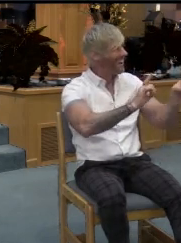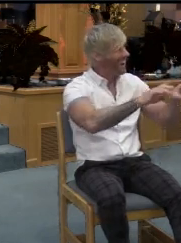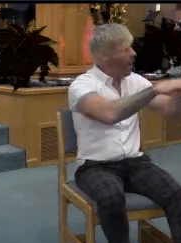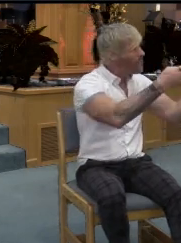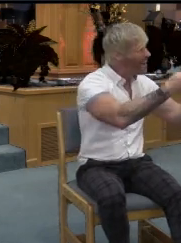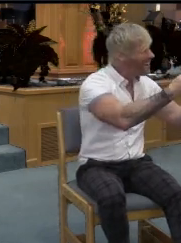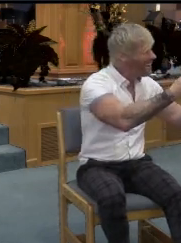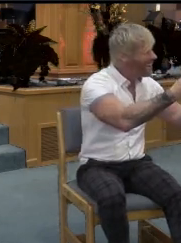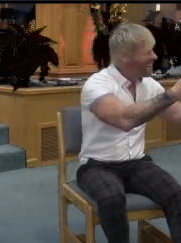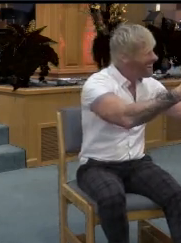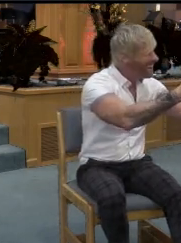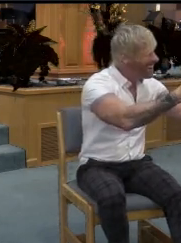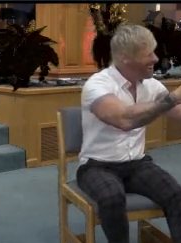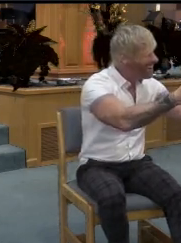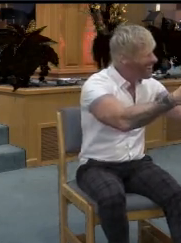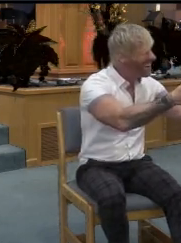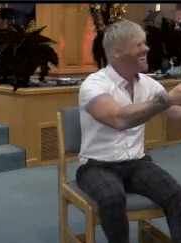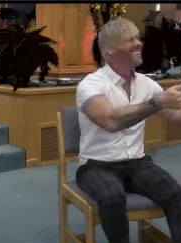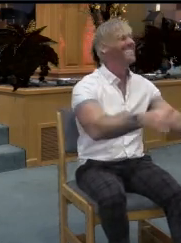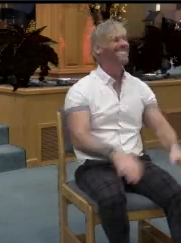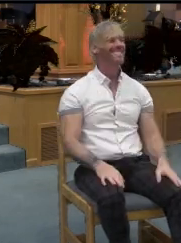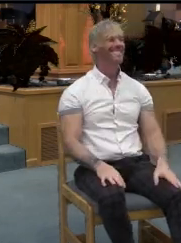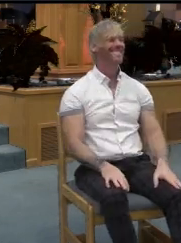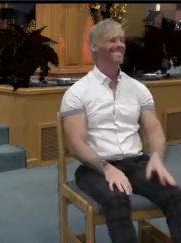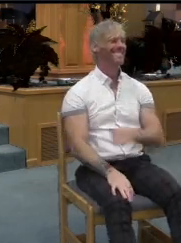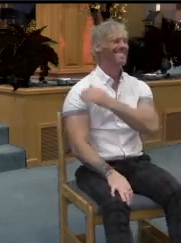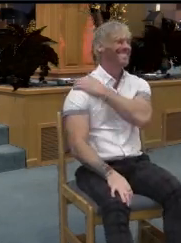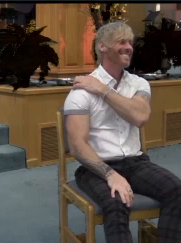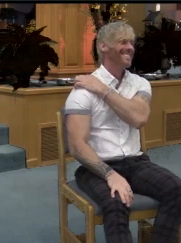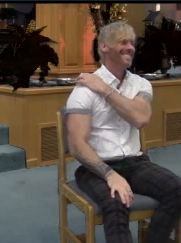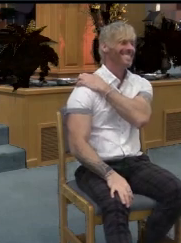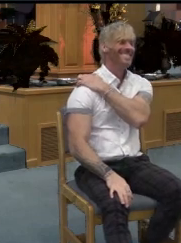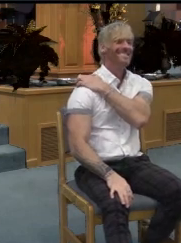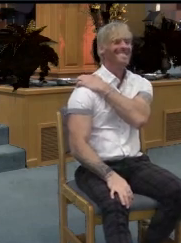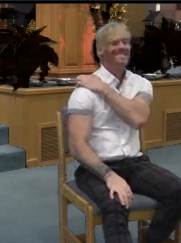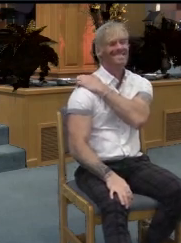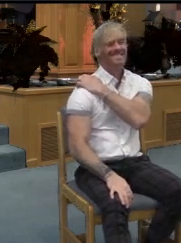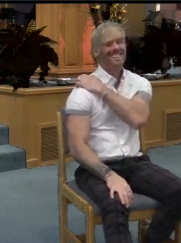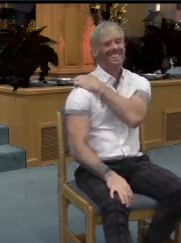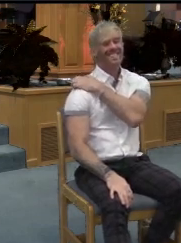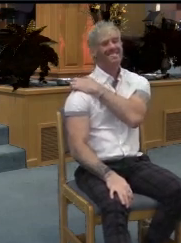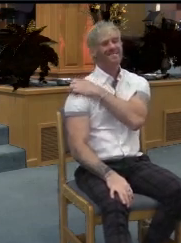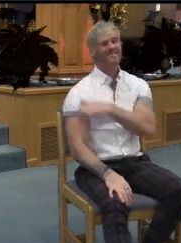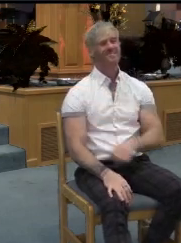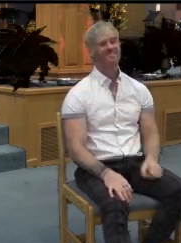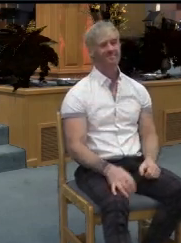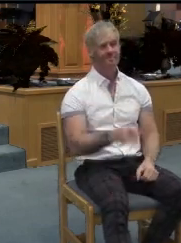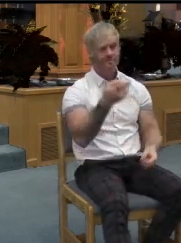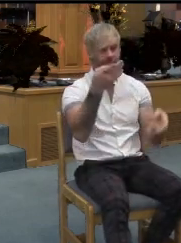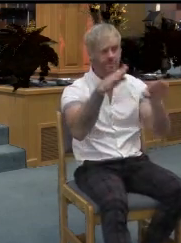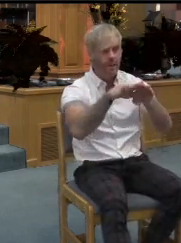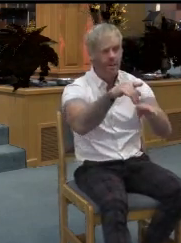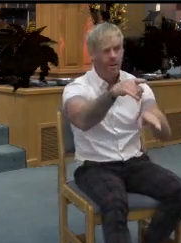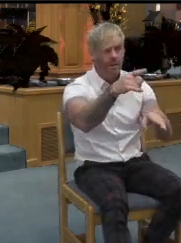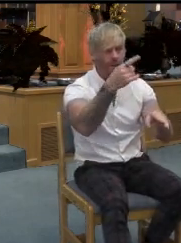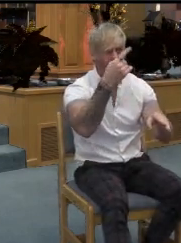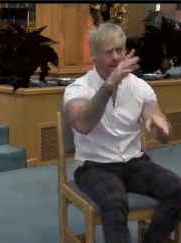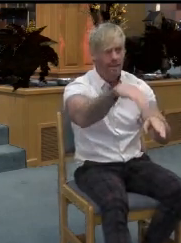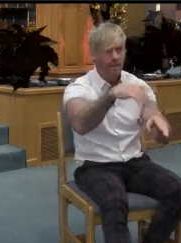Whether you are open-minded or closed-minded depends on how you respond to, listen to this word. Are you